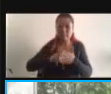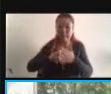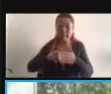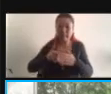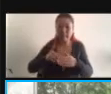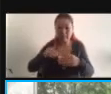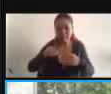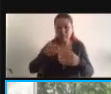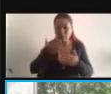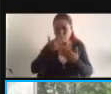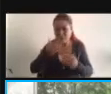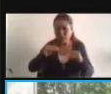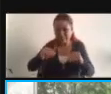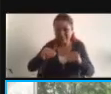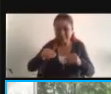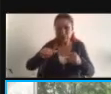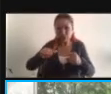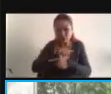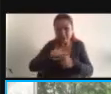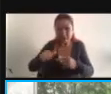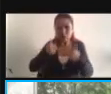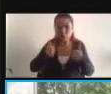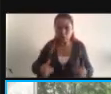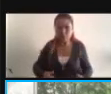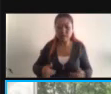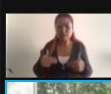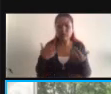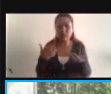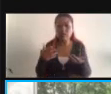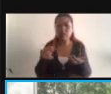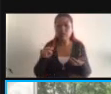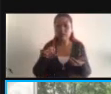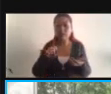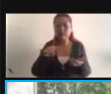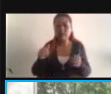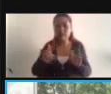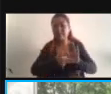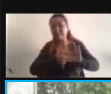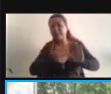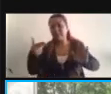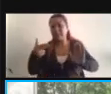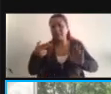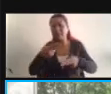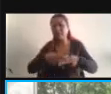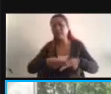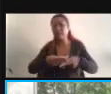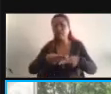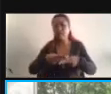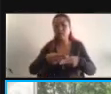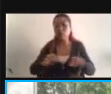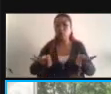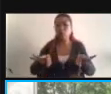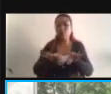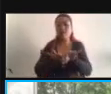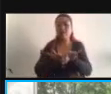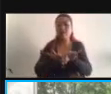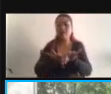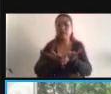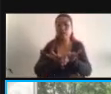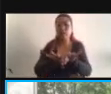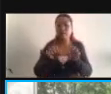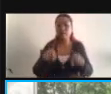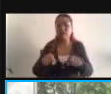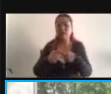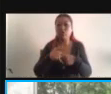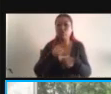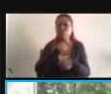skilled human beings. And those are the ones NASA deemed worthy of risking